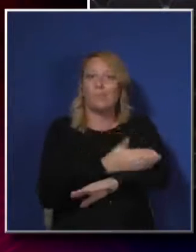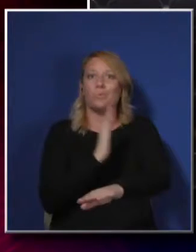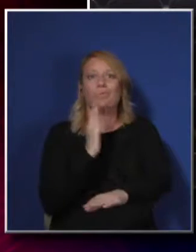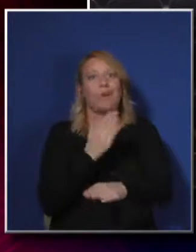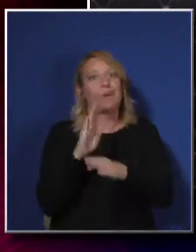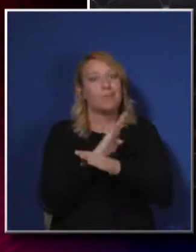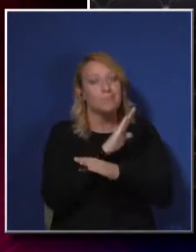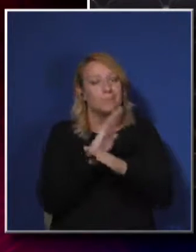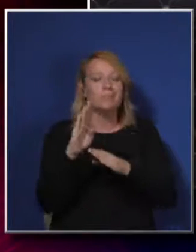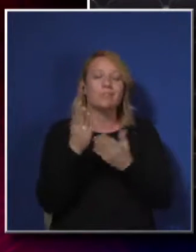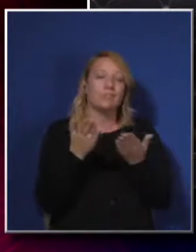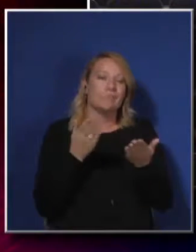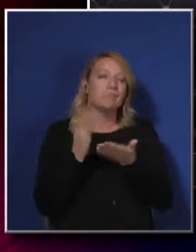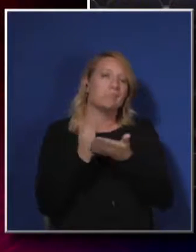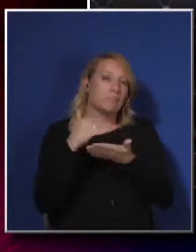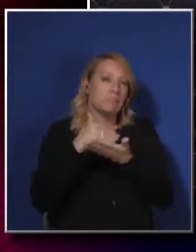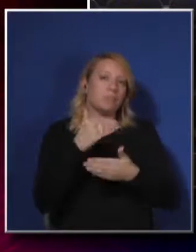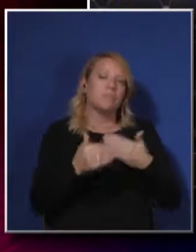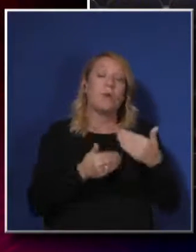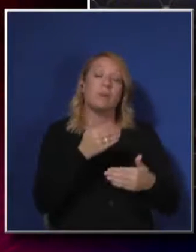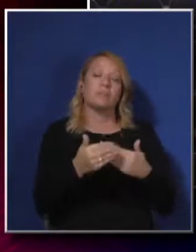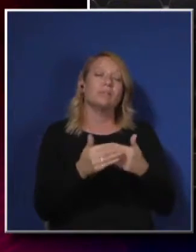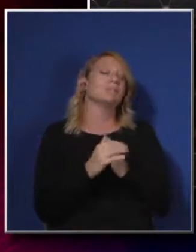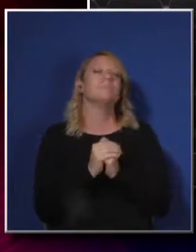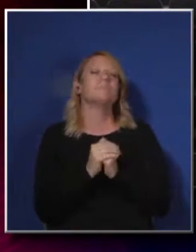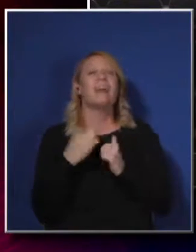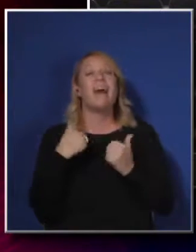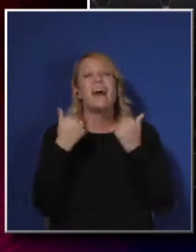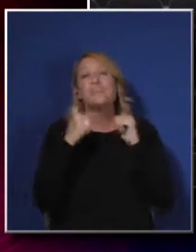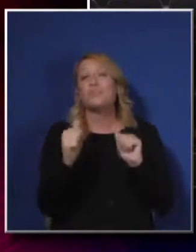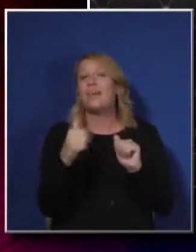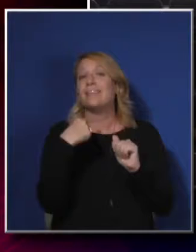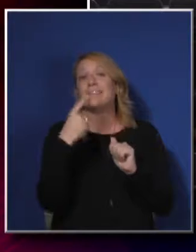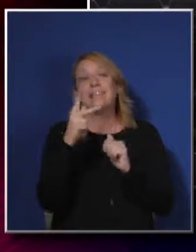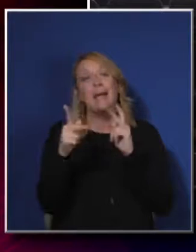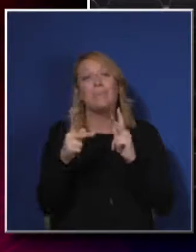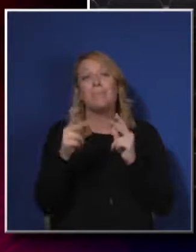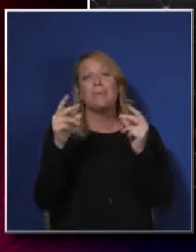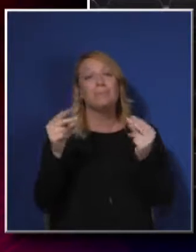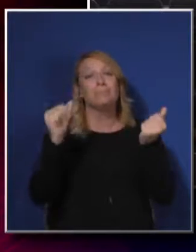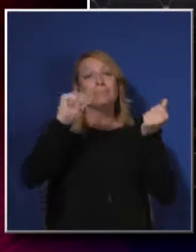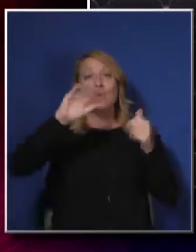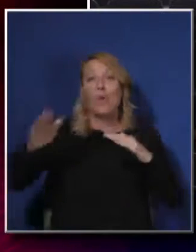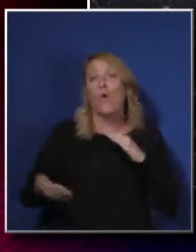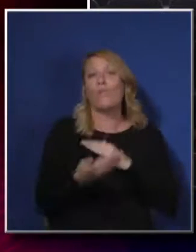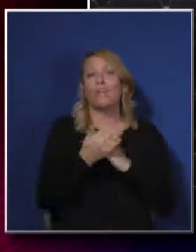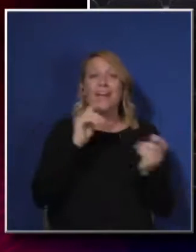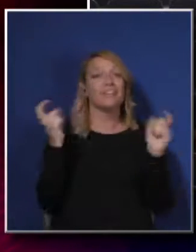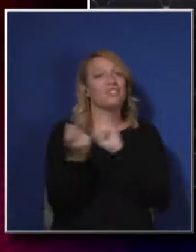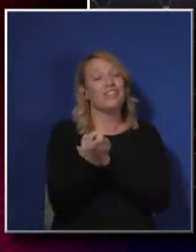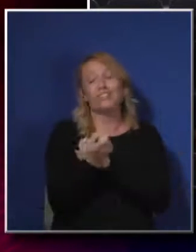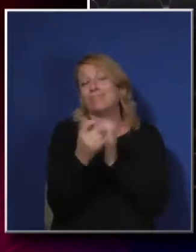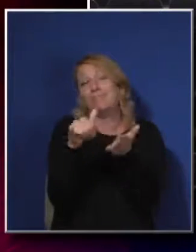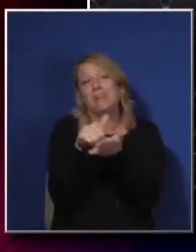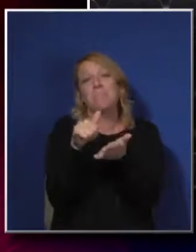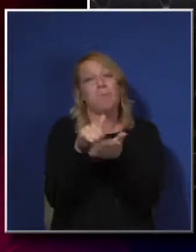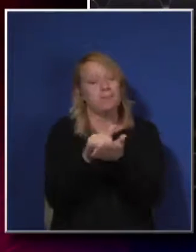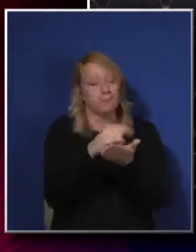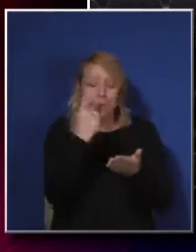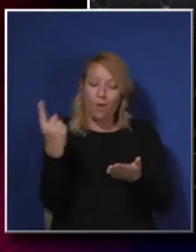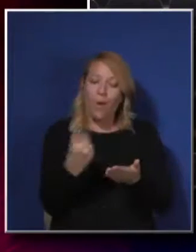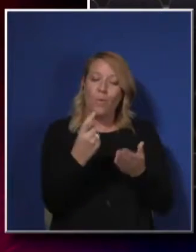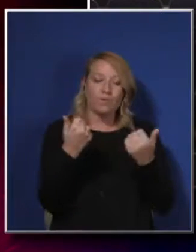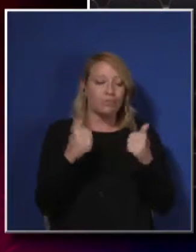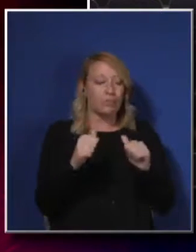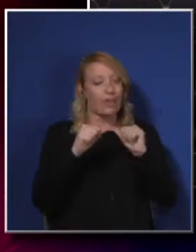improvements. I do try to tell everyone that nothing happens overnight. It is a continuous work in progress,